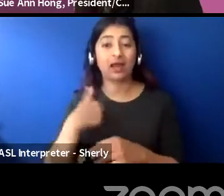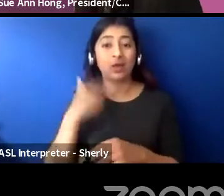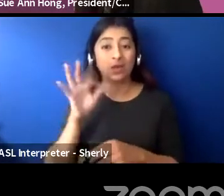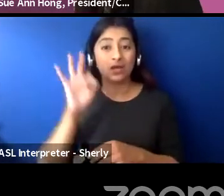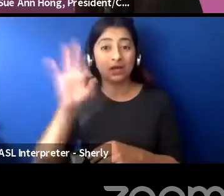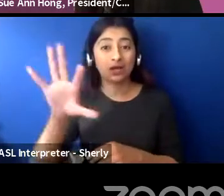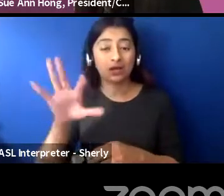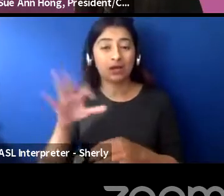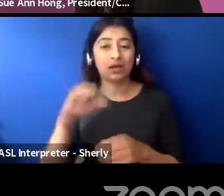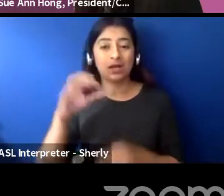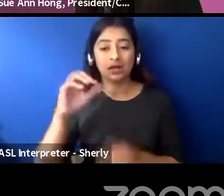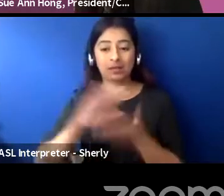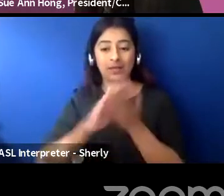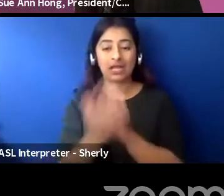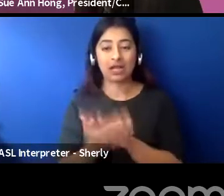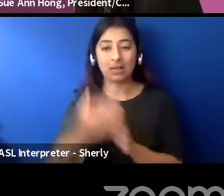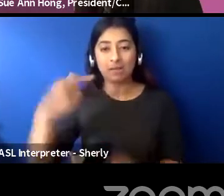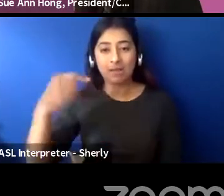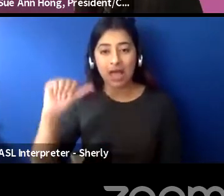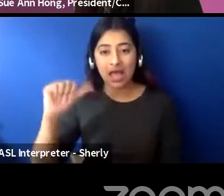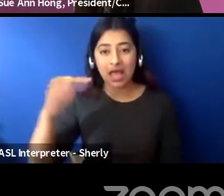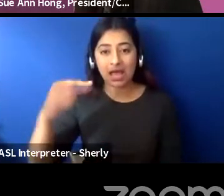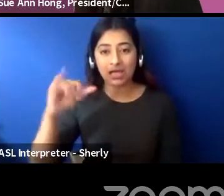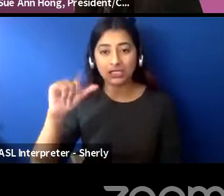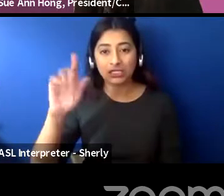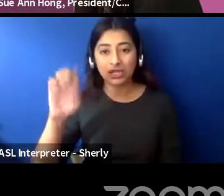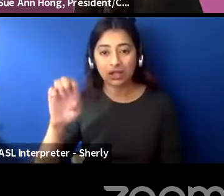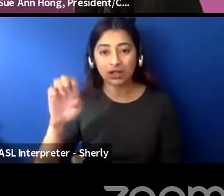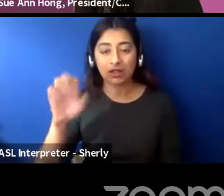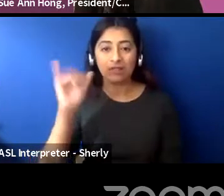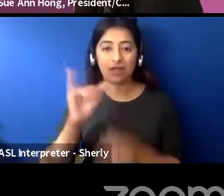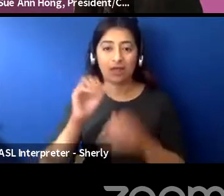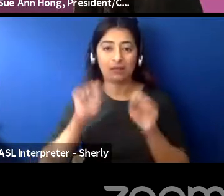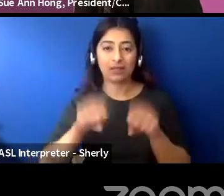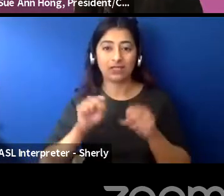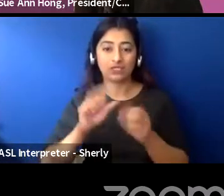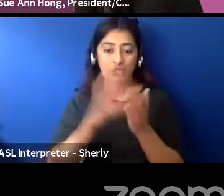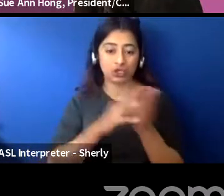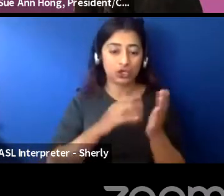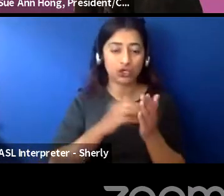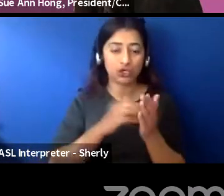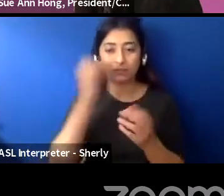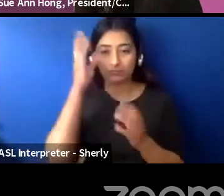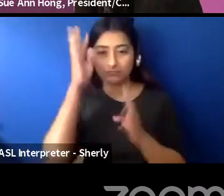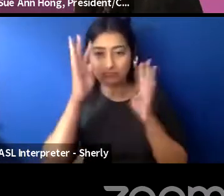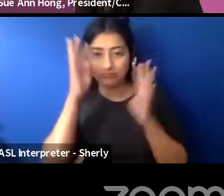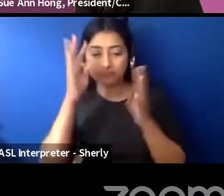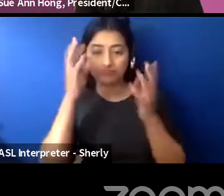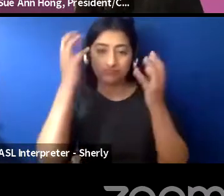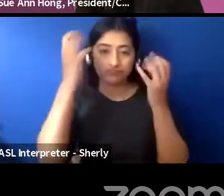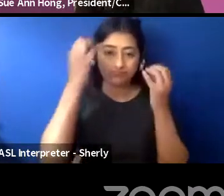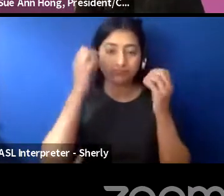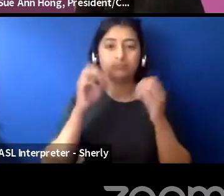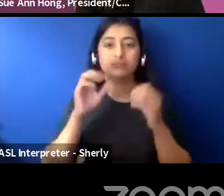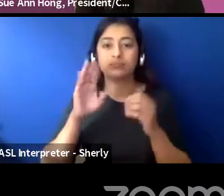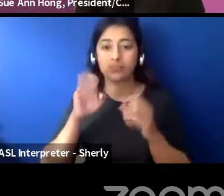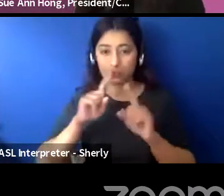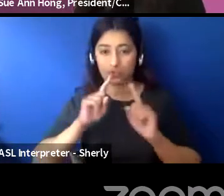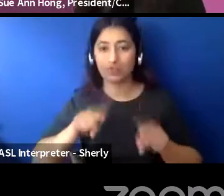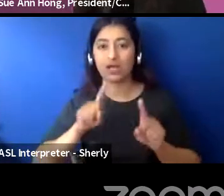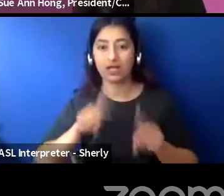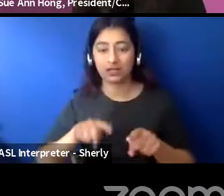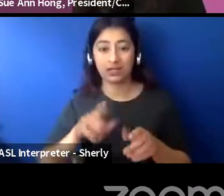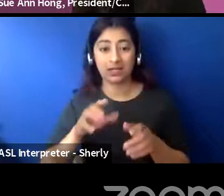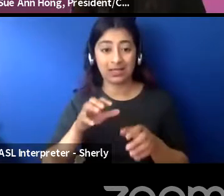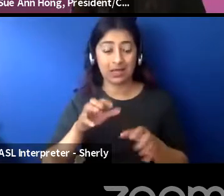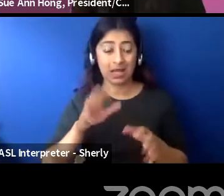agility, be creative, the ability to learn and create, be innovative, be responsive, the ability to